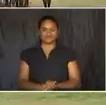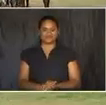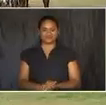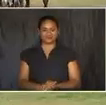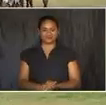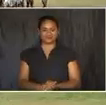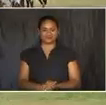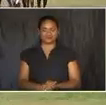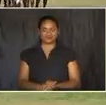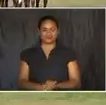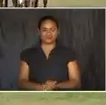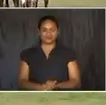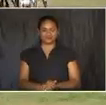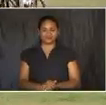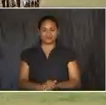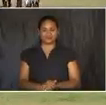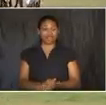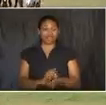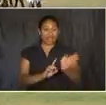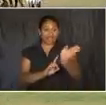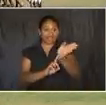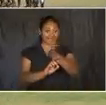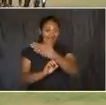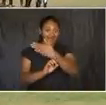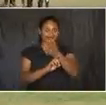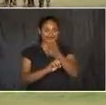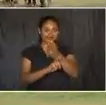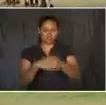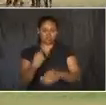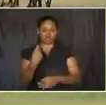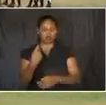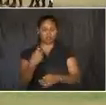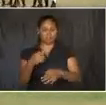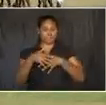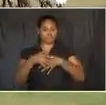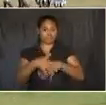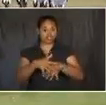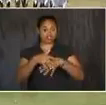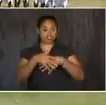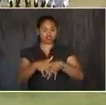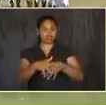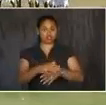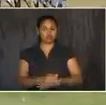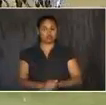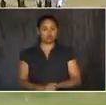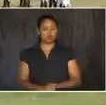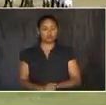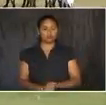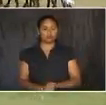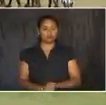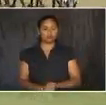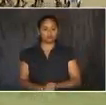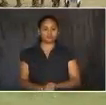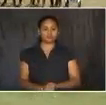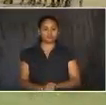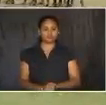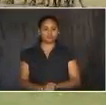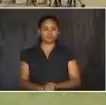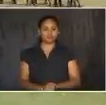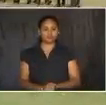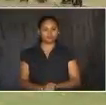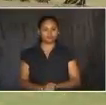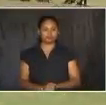Given that the colors are about to be marched through, the parade Ladies and then gentlemen, presents please arms. be upstanding for the trooping of the